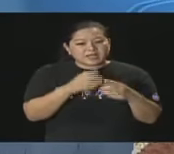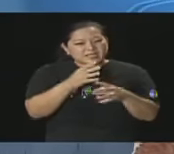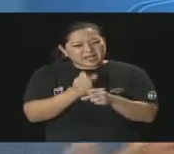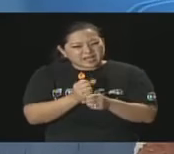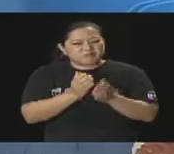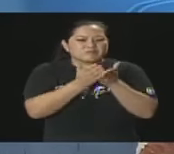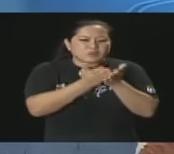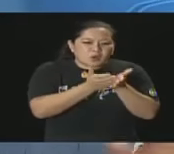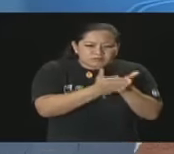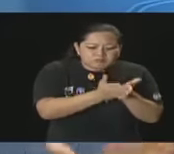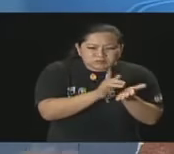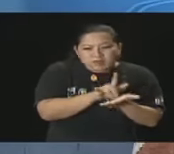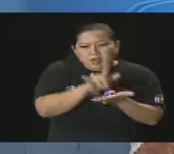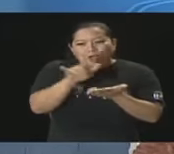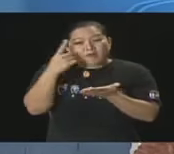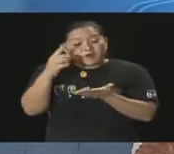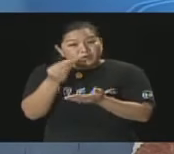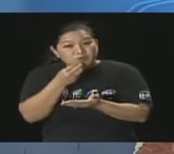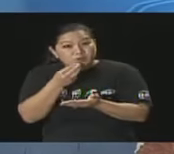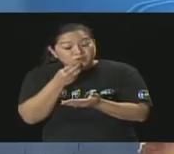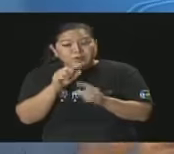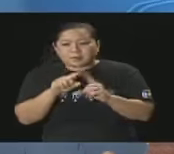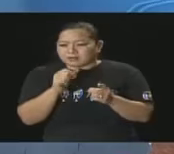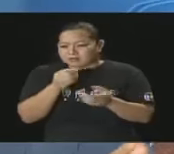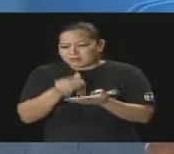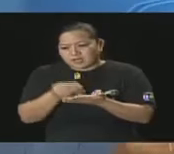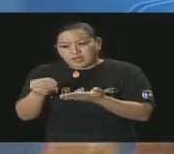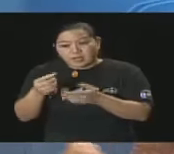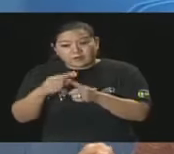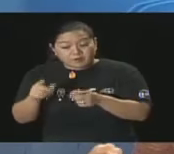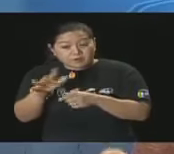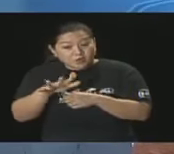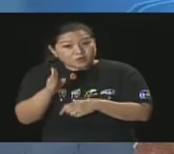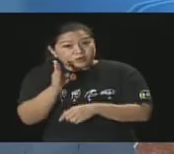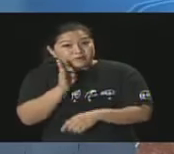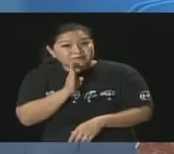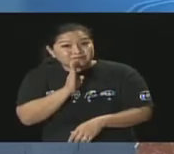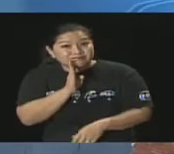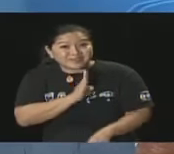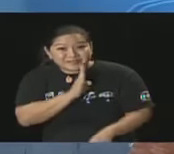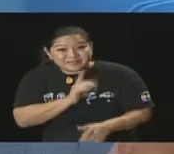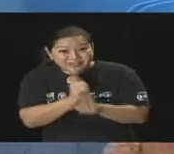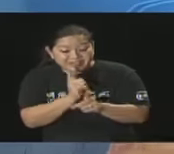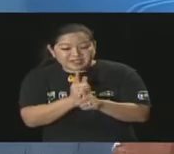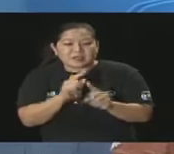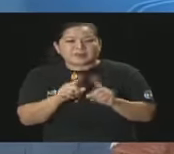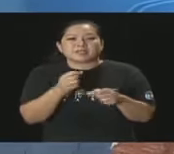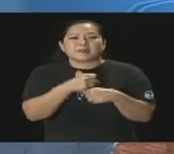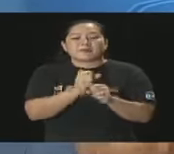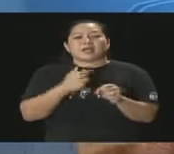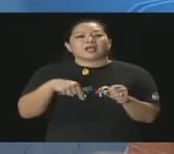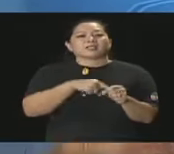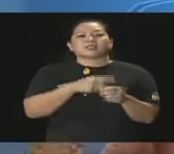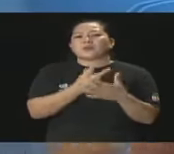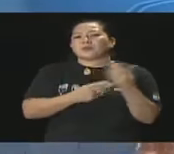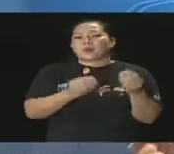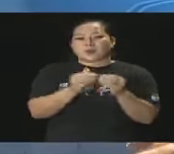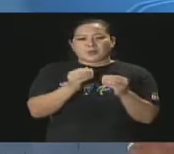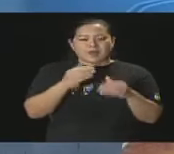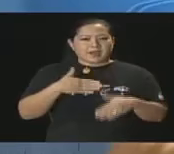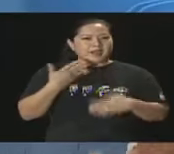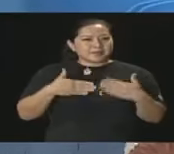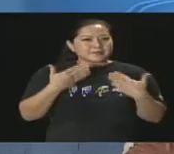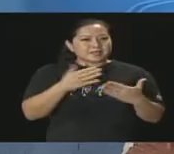food compared to buying it from local farmers. And one thing that would make us more happy, both our economics as our